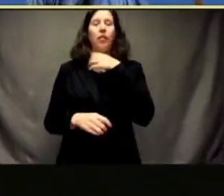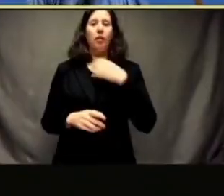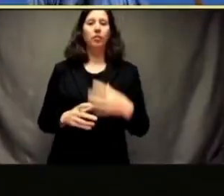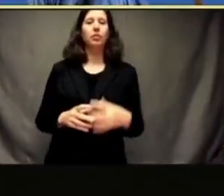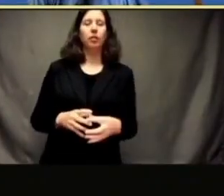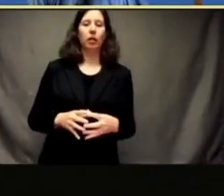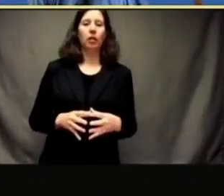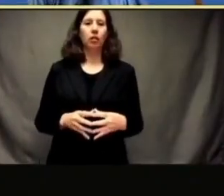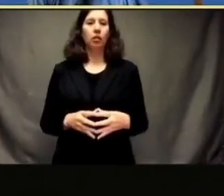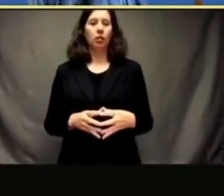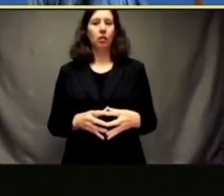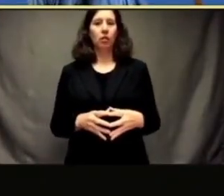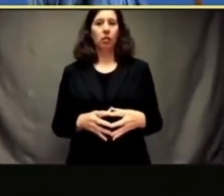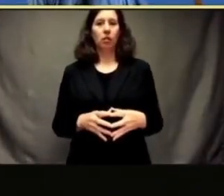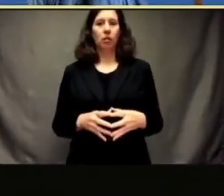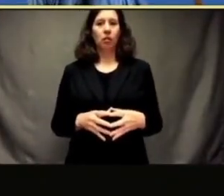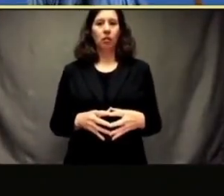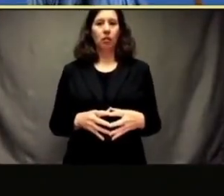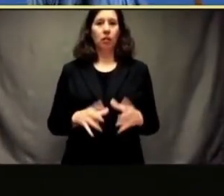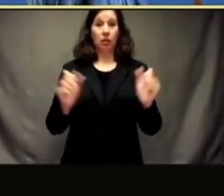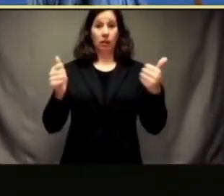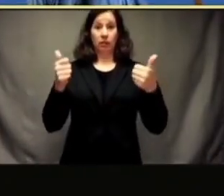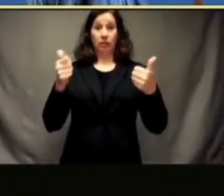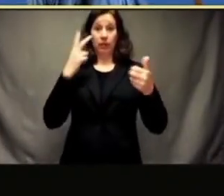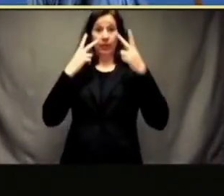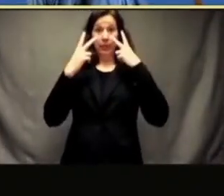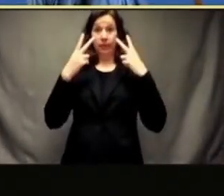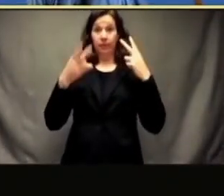Okay. Here we go. Can everybody see that?